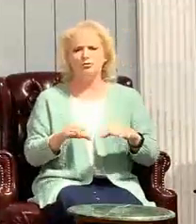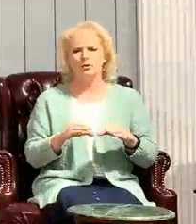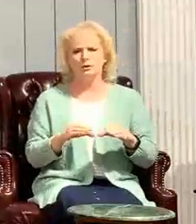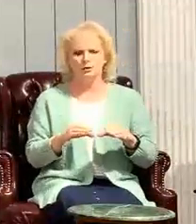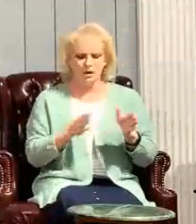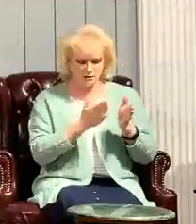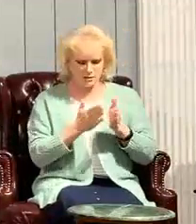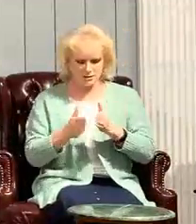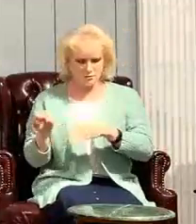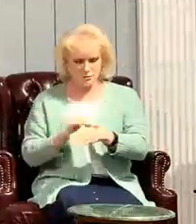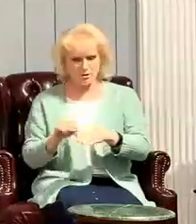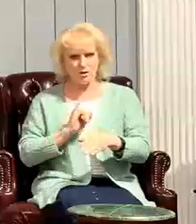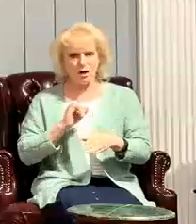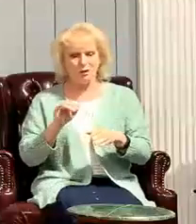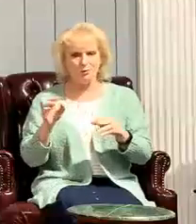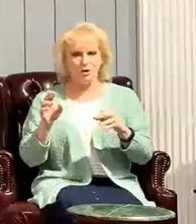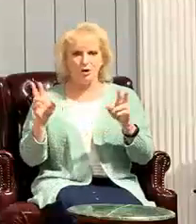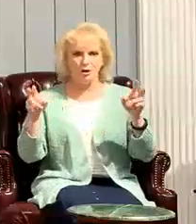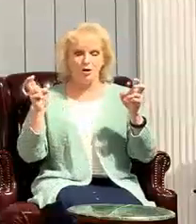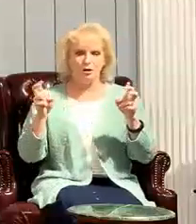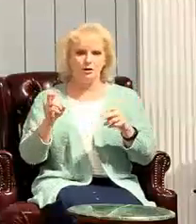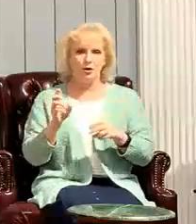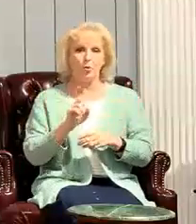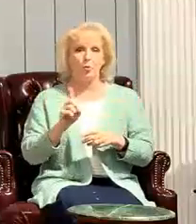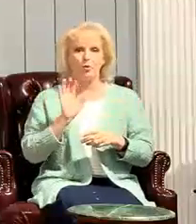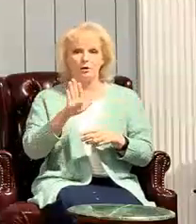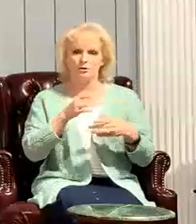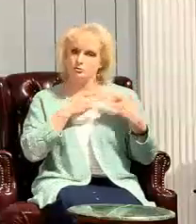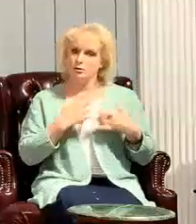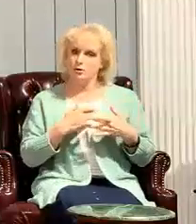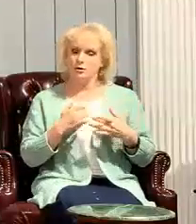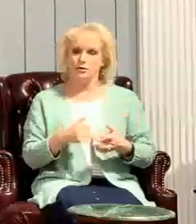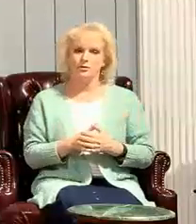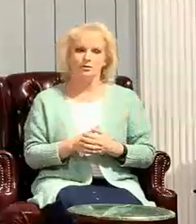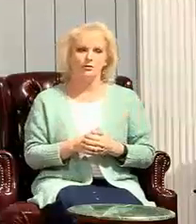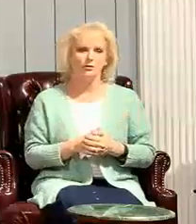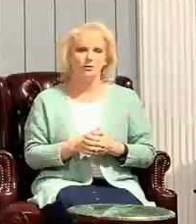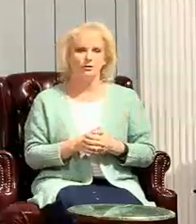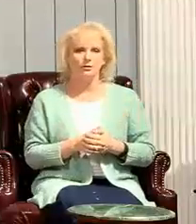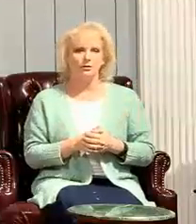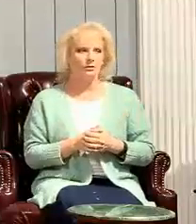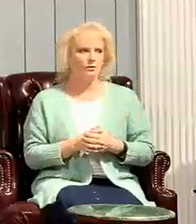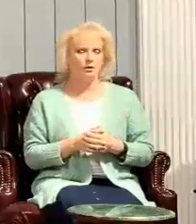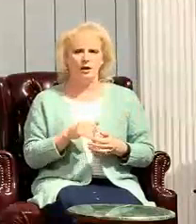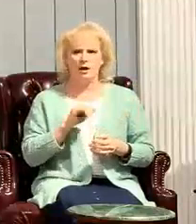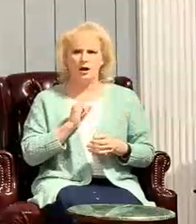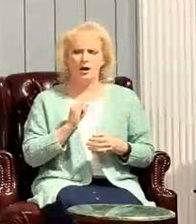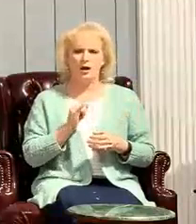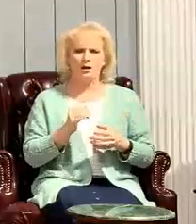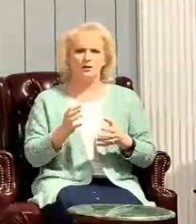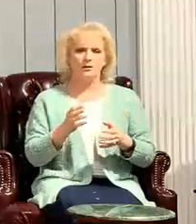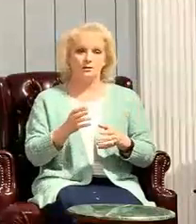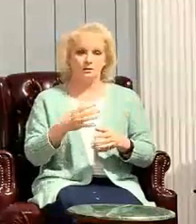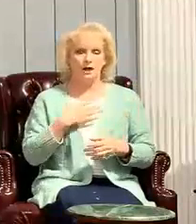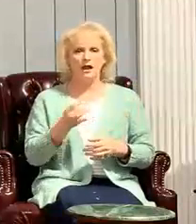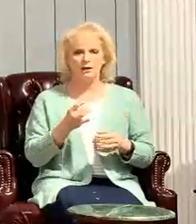series of messages that I'm calling "Where Is Your Heart?" And I kind of like to preach through the Bible